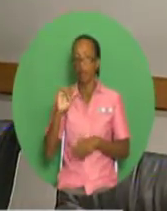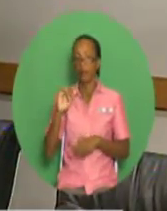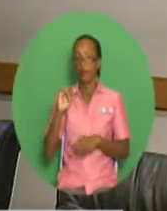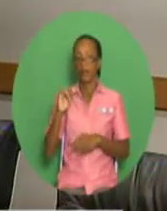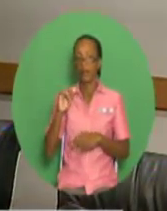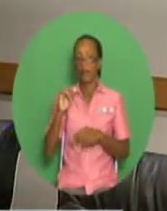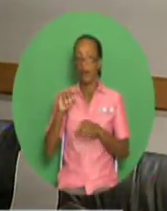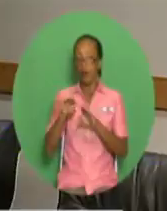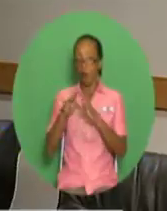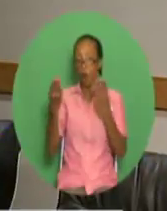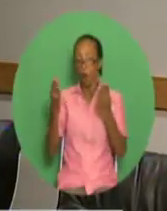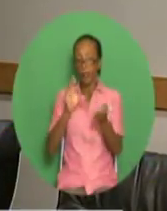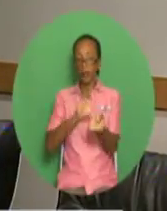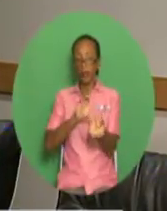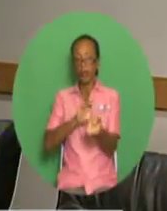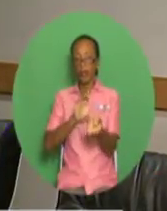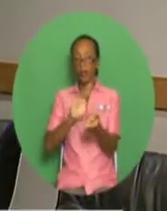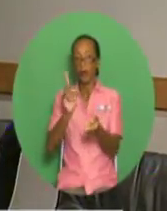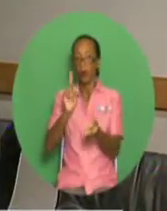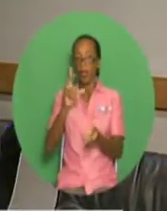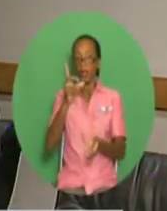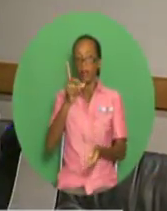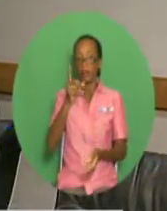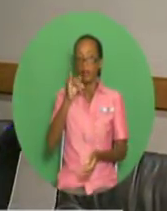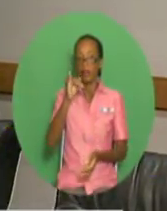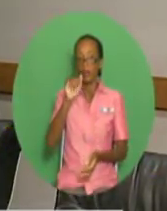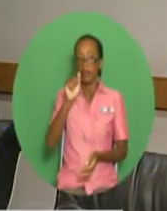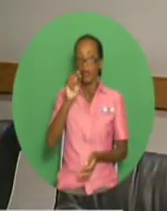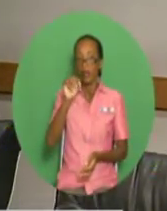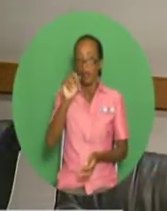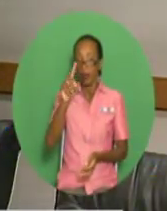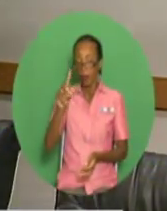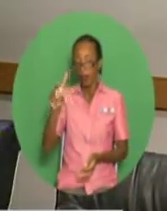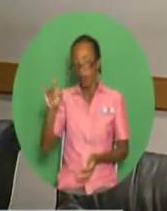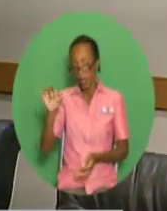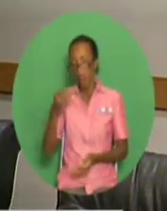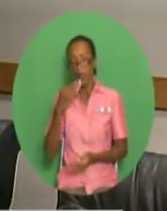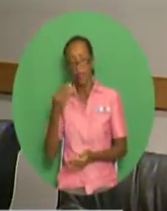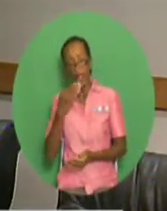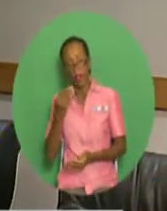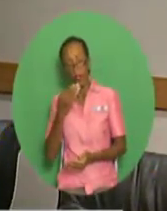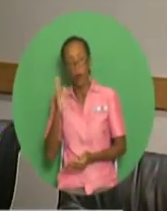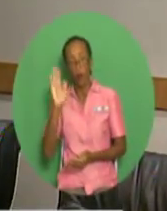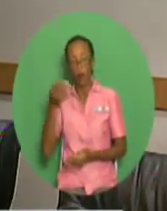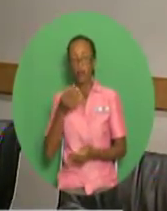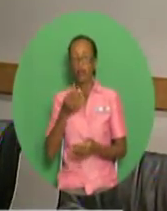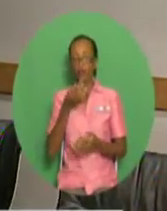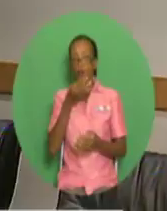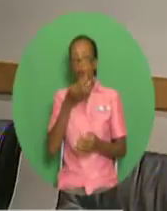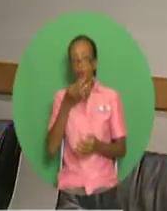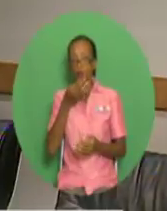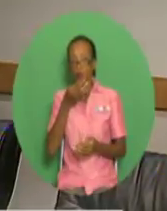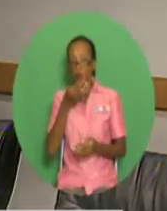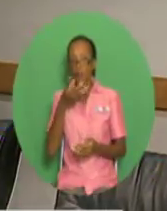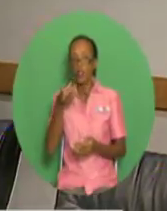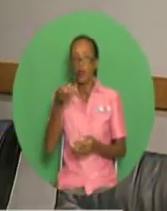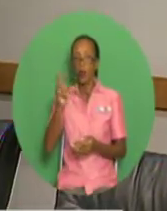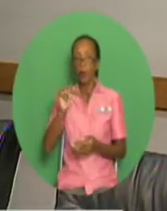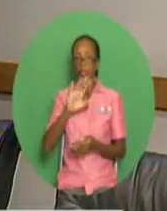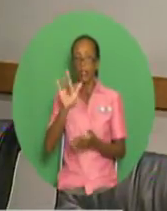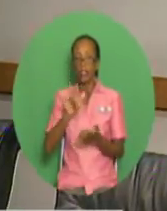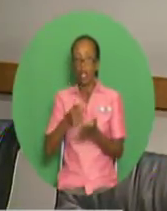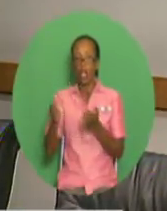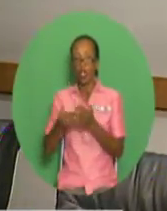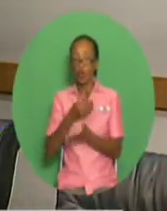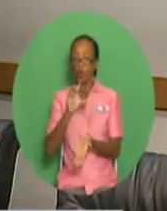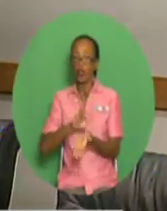did the soil testing, and I know they're going out for tender soon. I want to thank him for that. So soon we're going to have a health center in Diego Martin Central. The Member